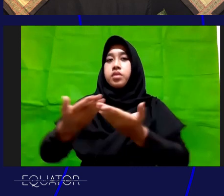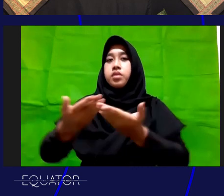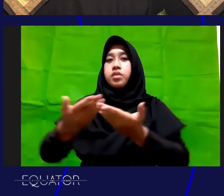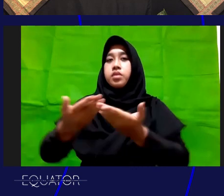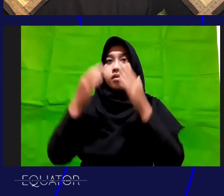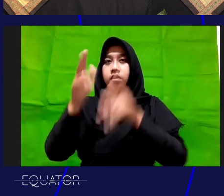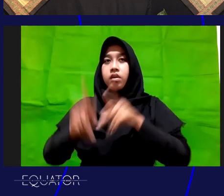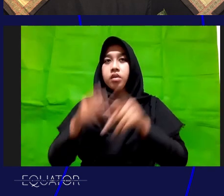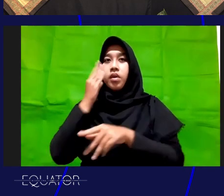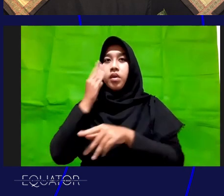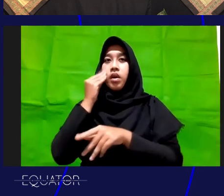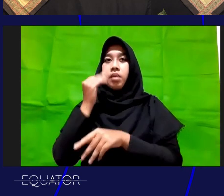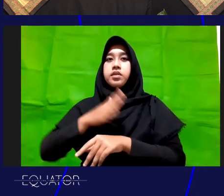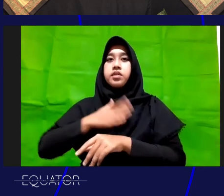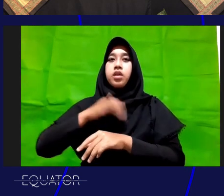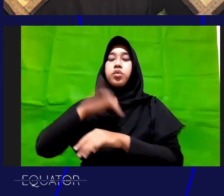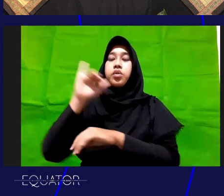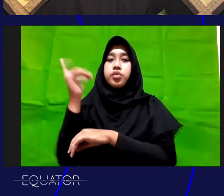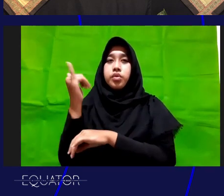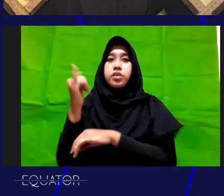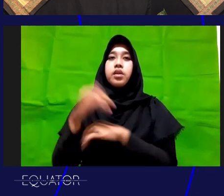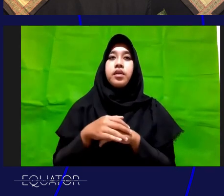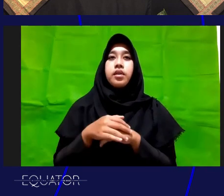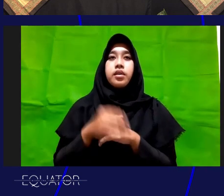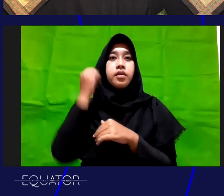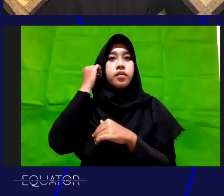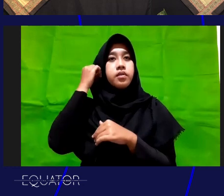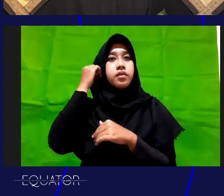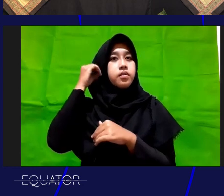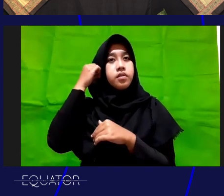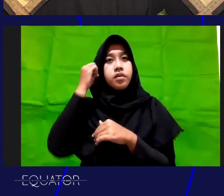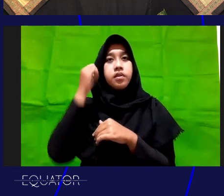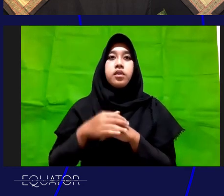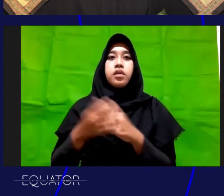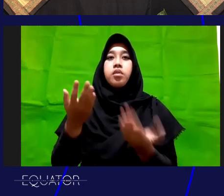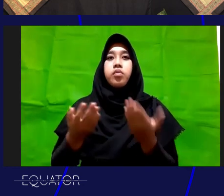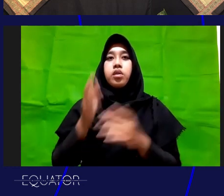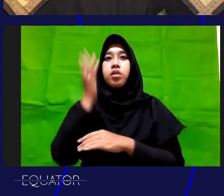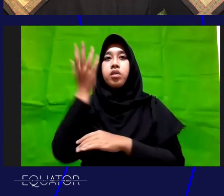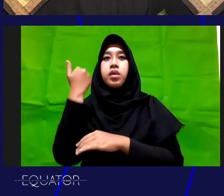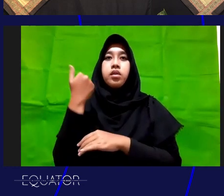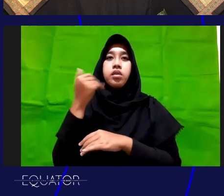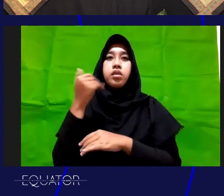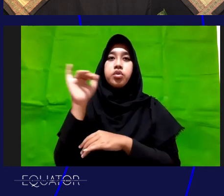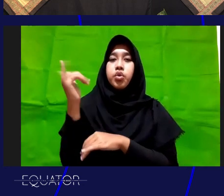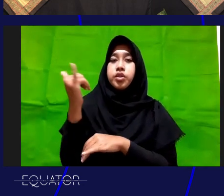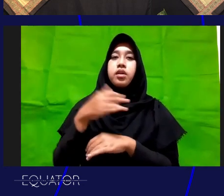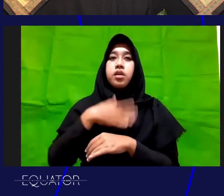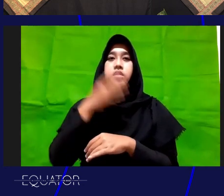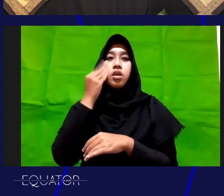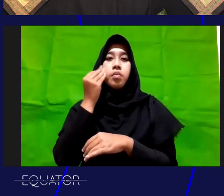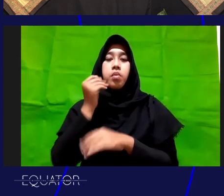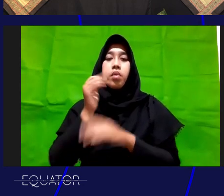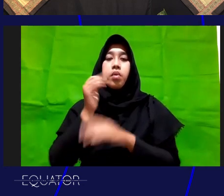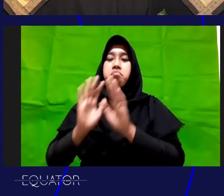views from their origin place to Jogja, but there was not happening the opposite movement. People from Jogja